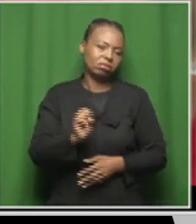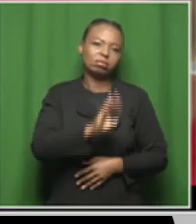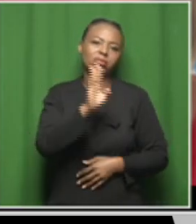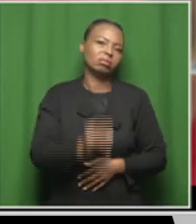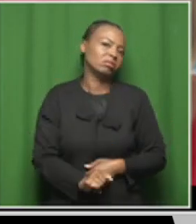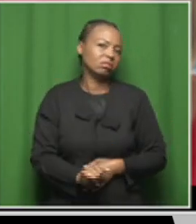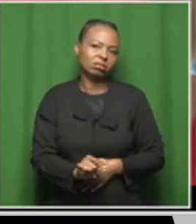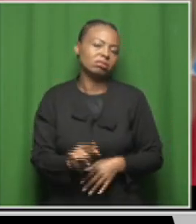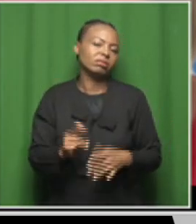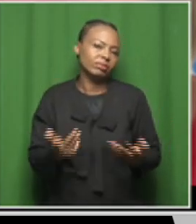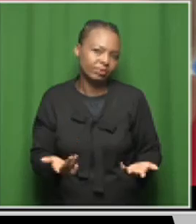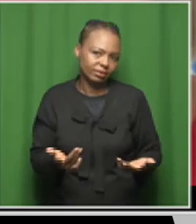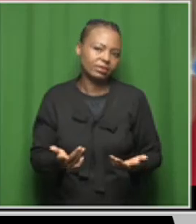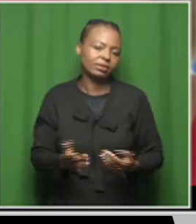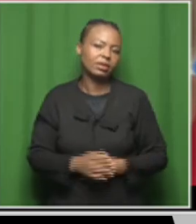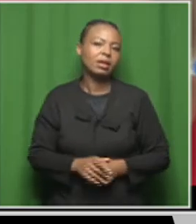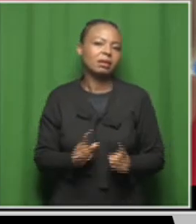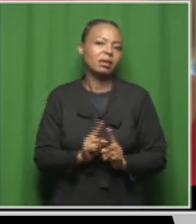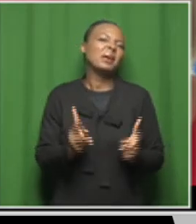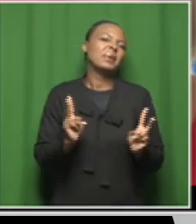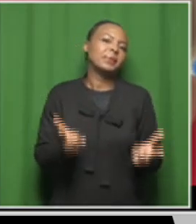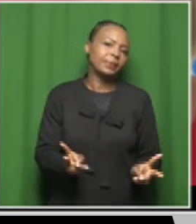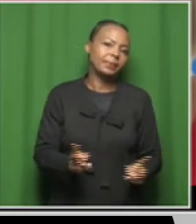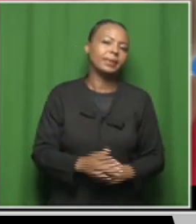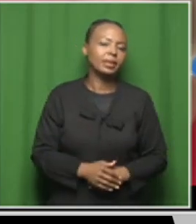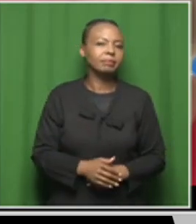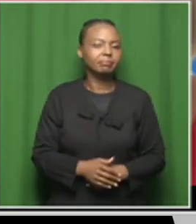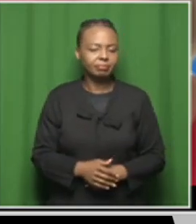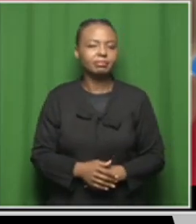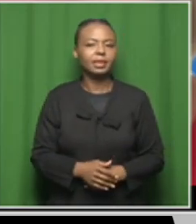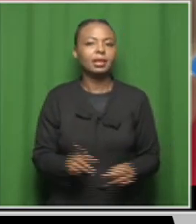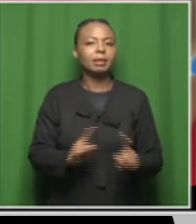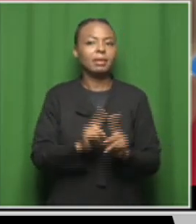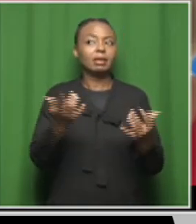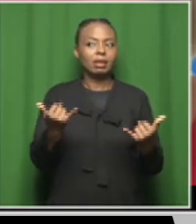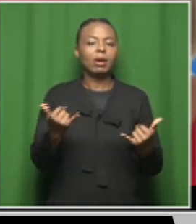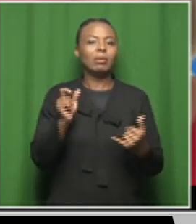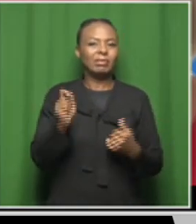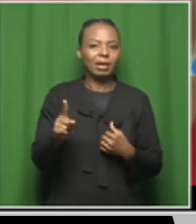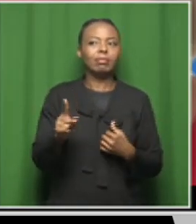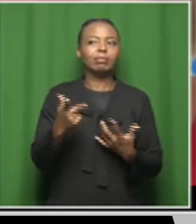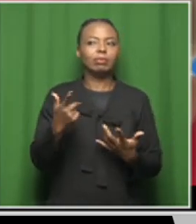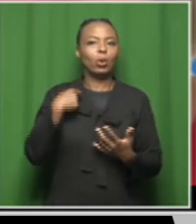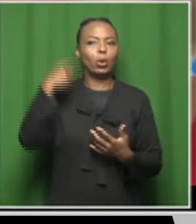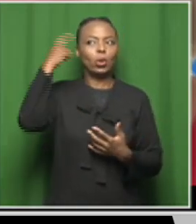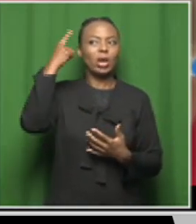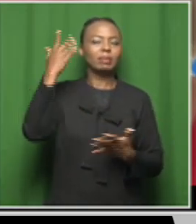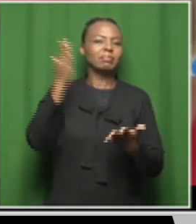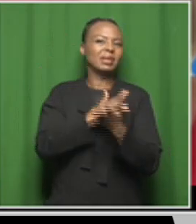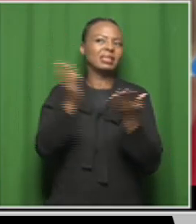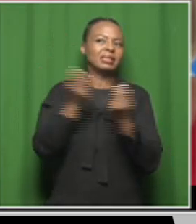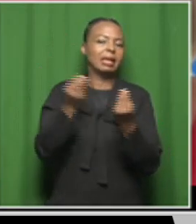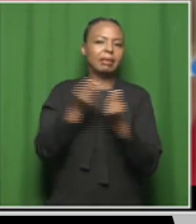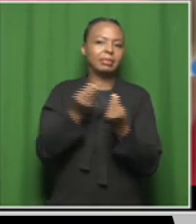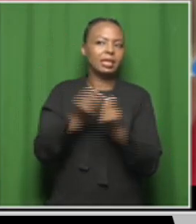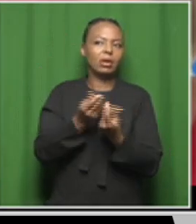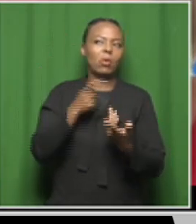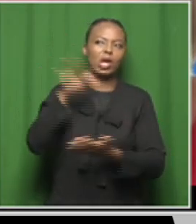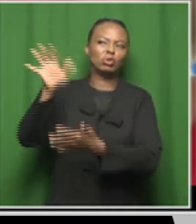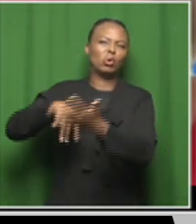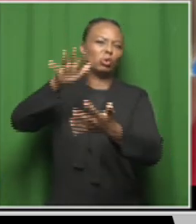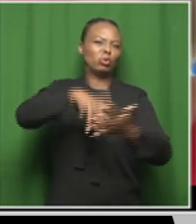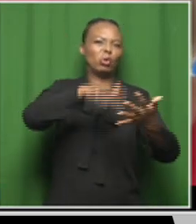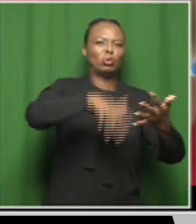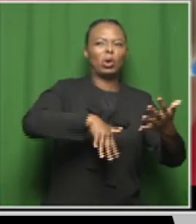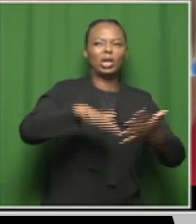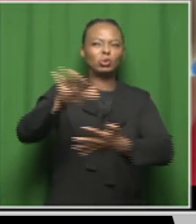given how the narrative has been coming through as if it was something that we need to worry about again. But let me just give each of